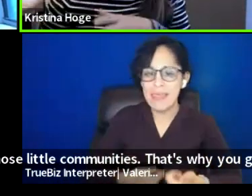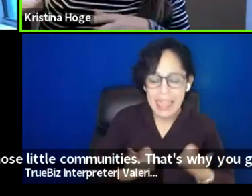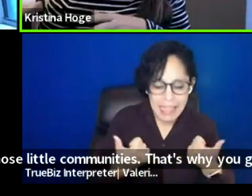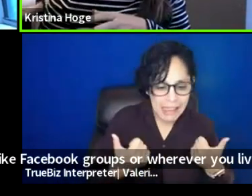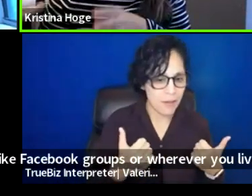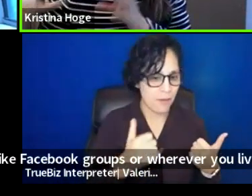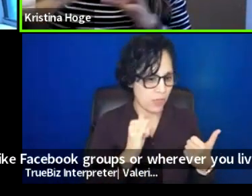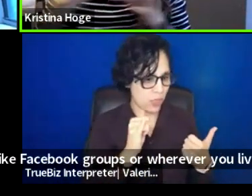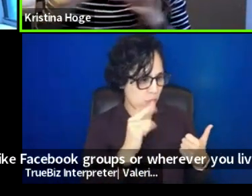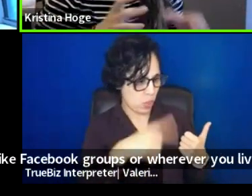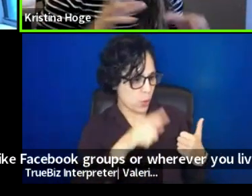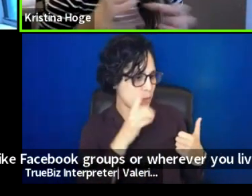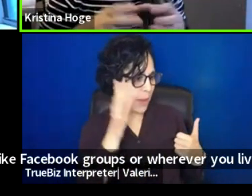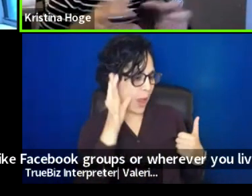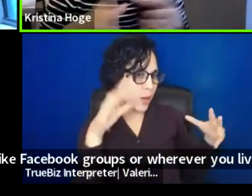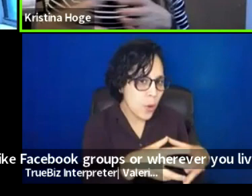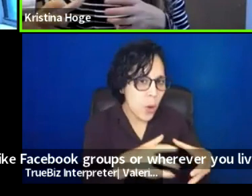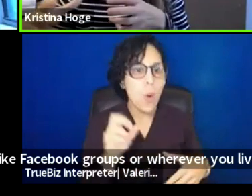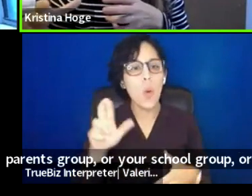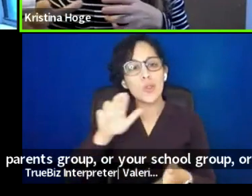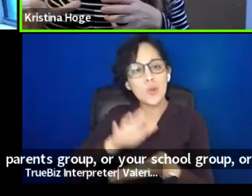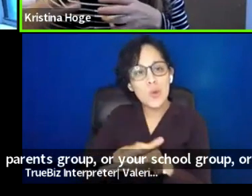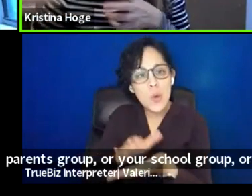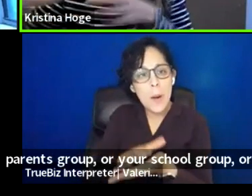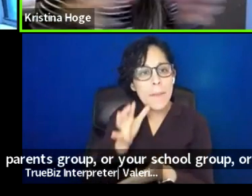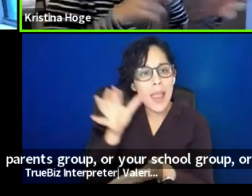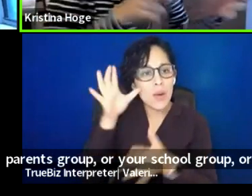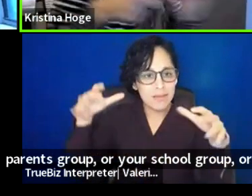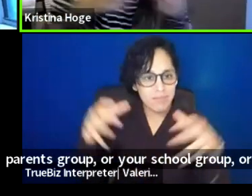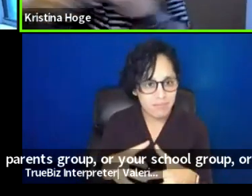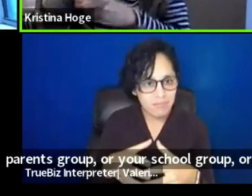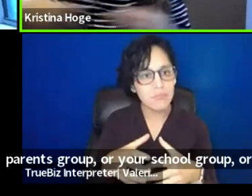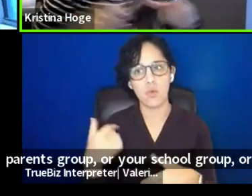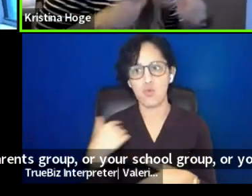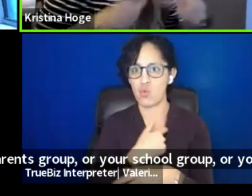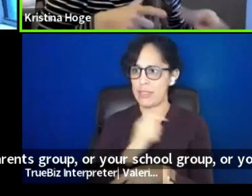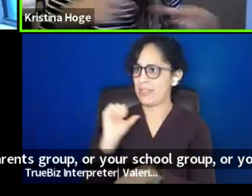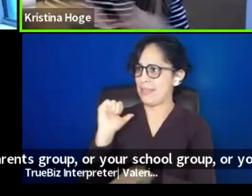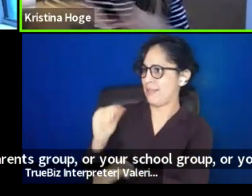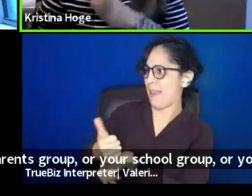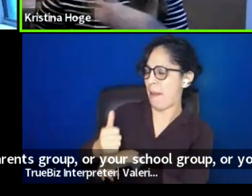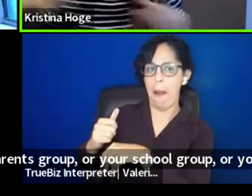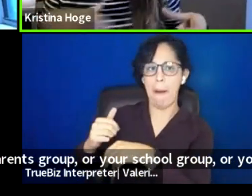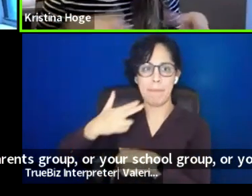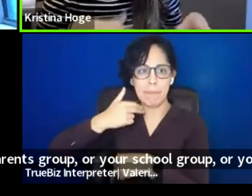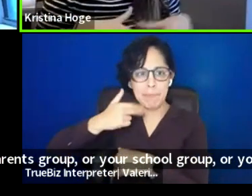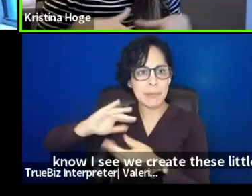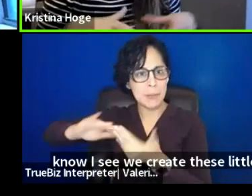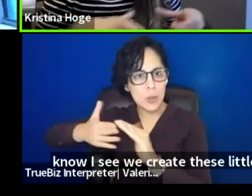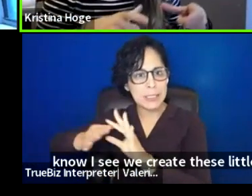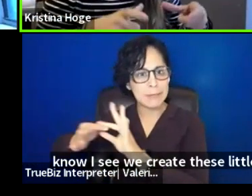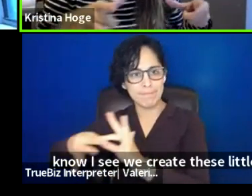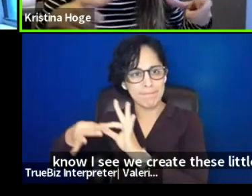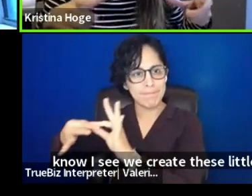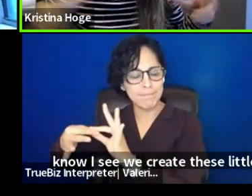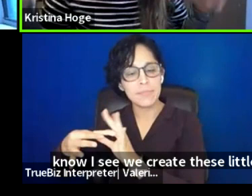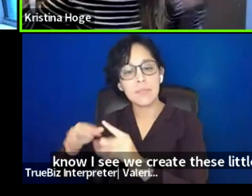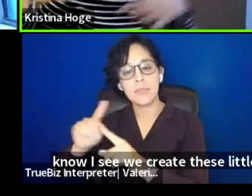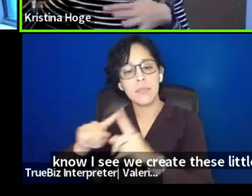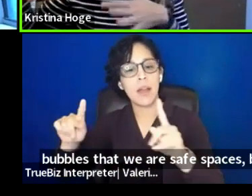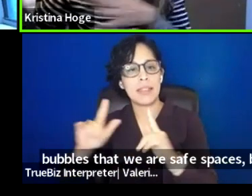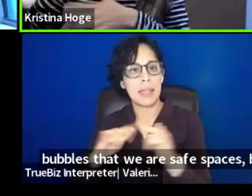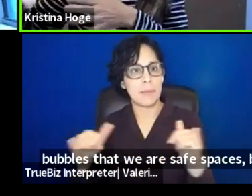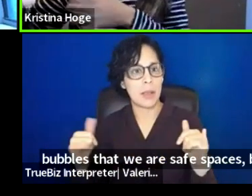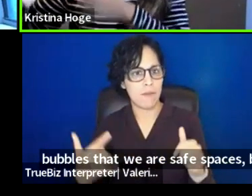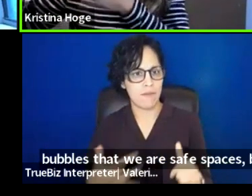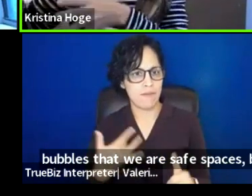your school group or you, and I've, you know, I see we create these little bubbles that we are our safe spaces, but we feel like we sort